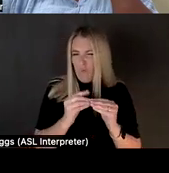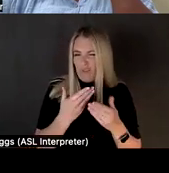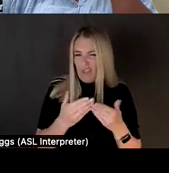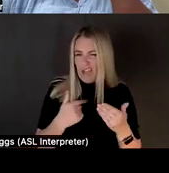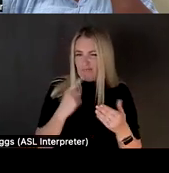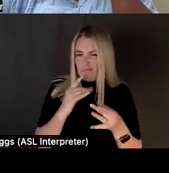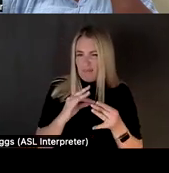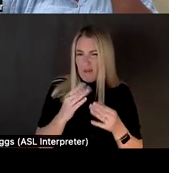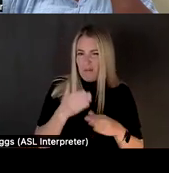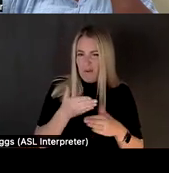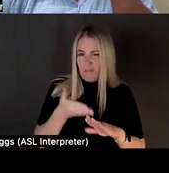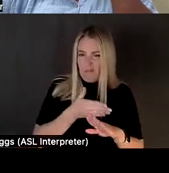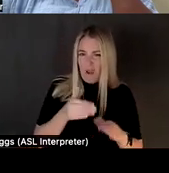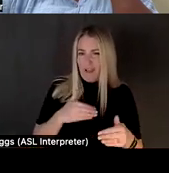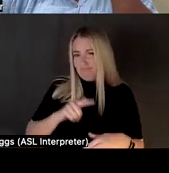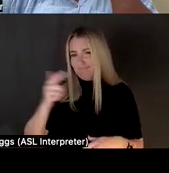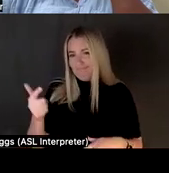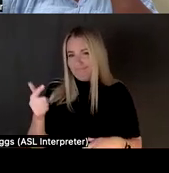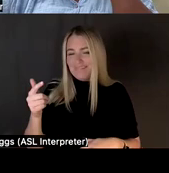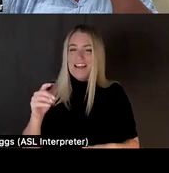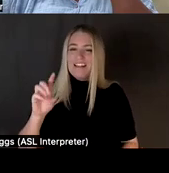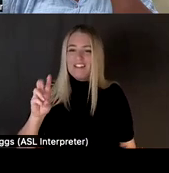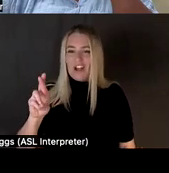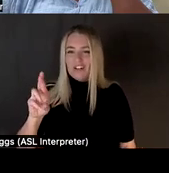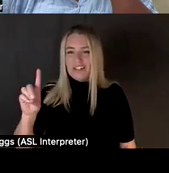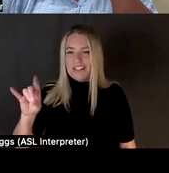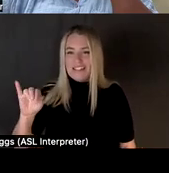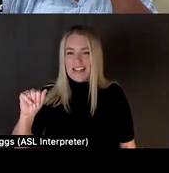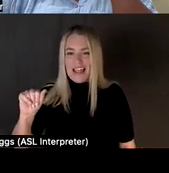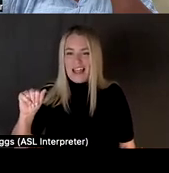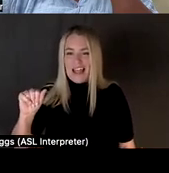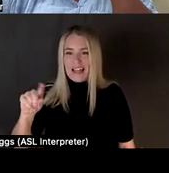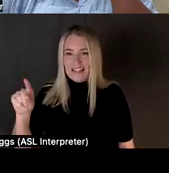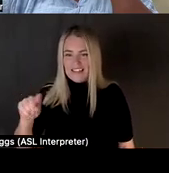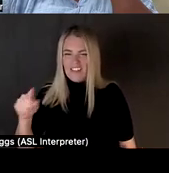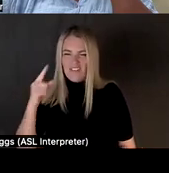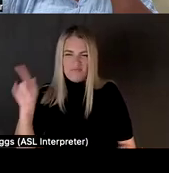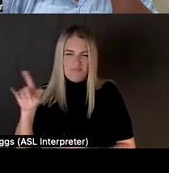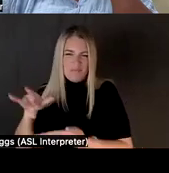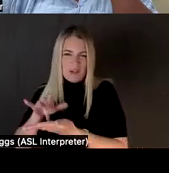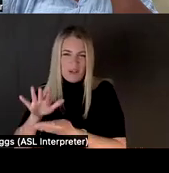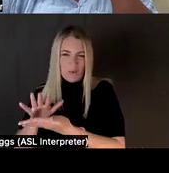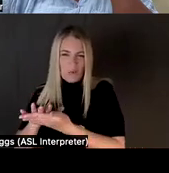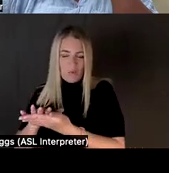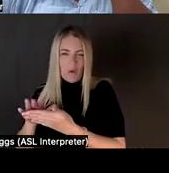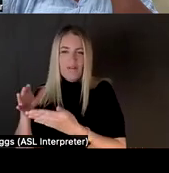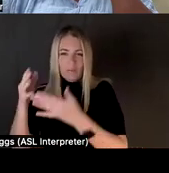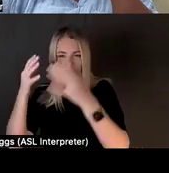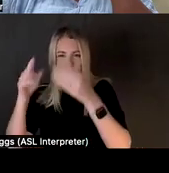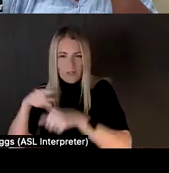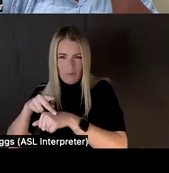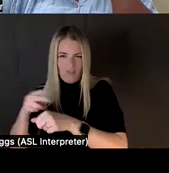school principal. The Einstein community deserves a lot of kudos and credit for the response to